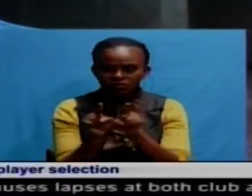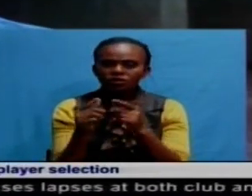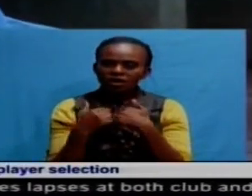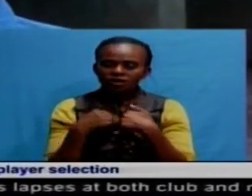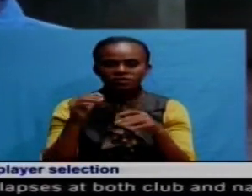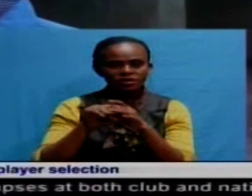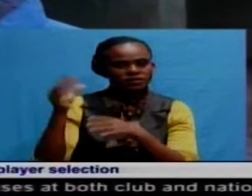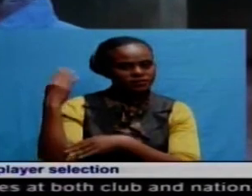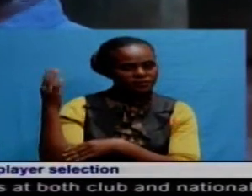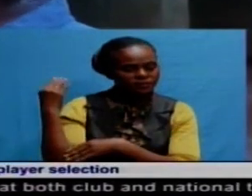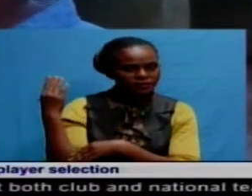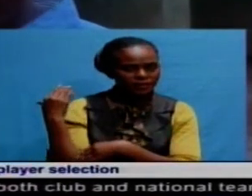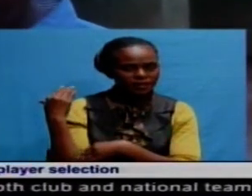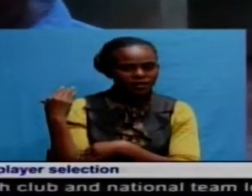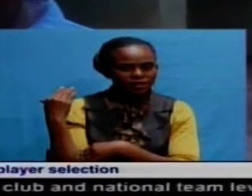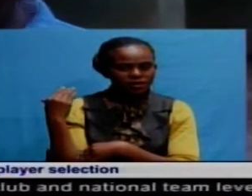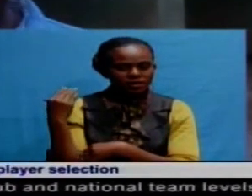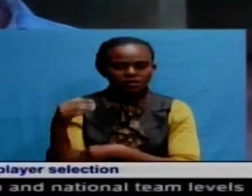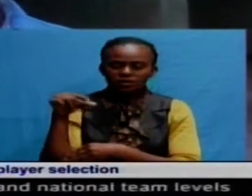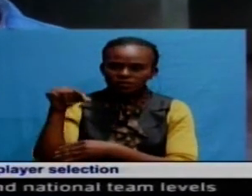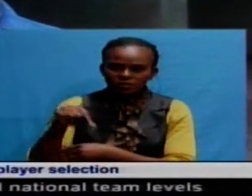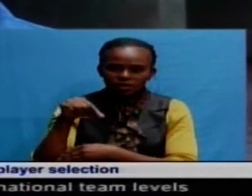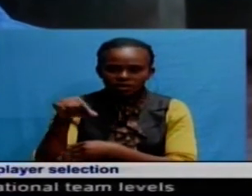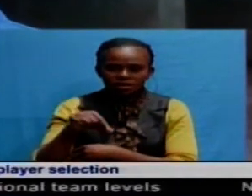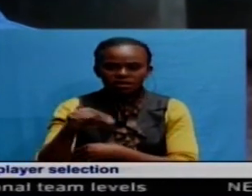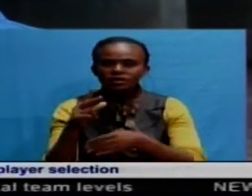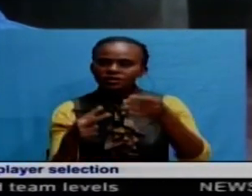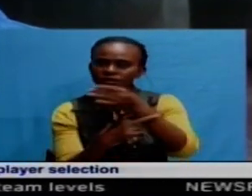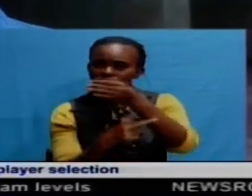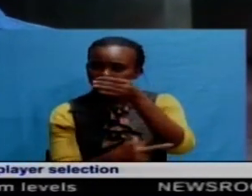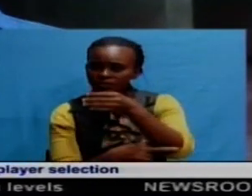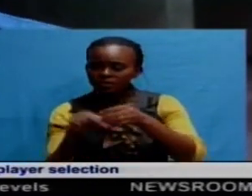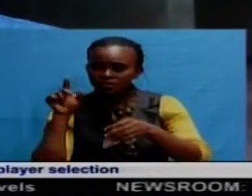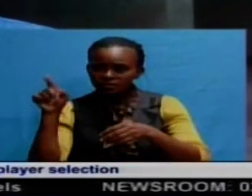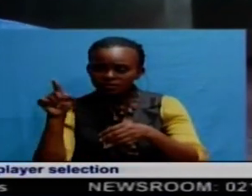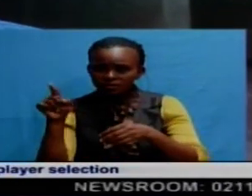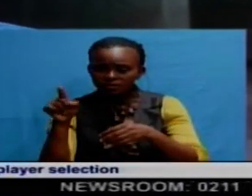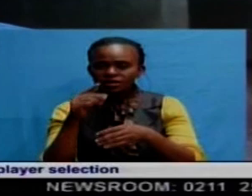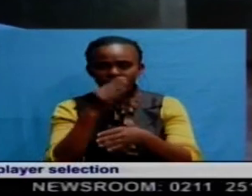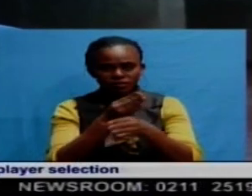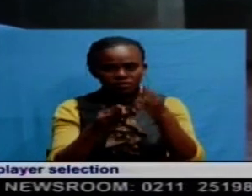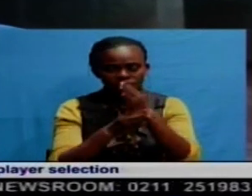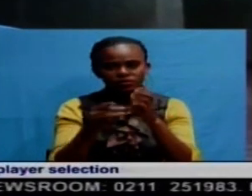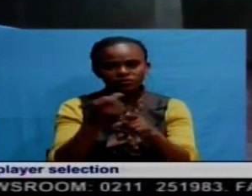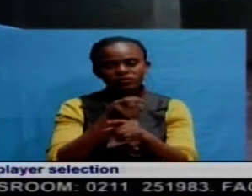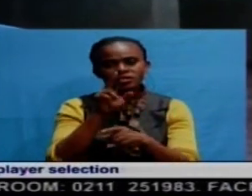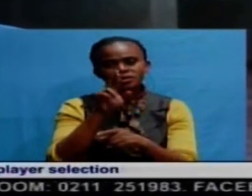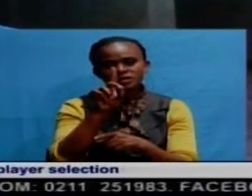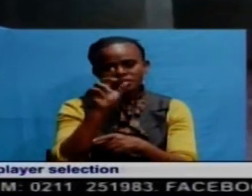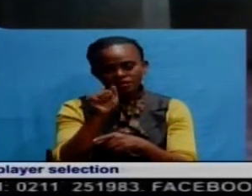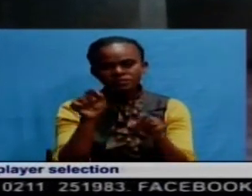past. Looking at the quality of this bridge, which was done by RDA, we feel that